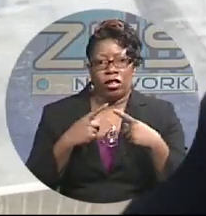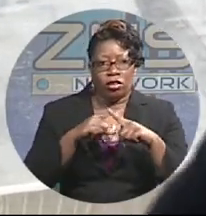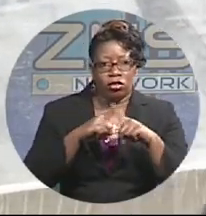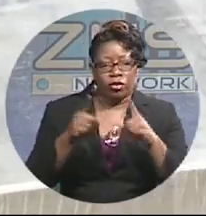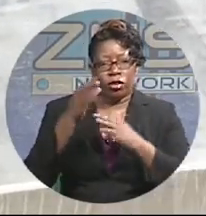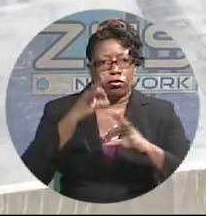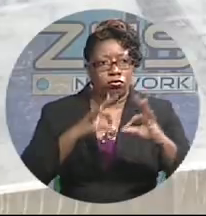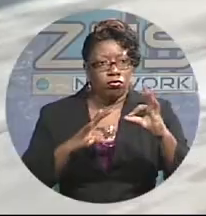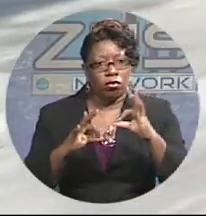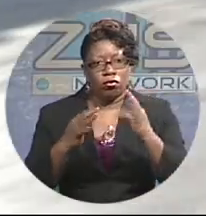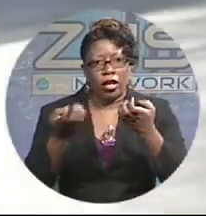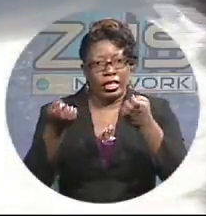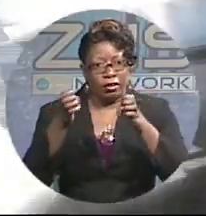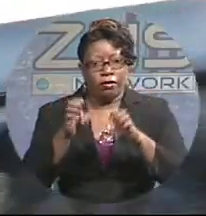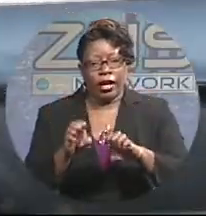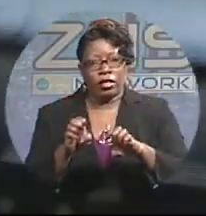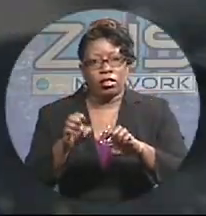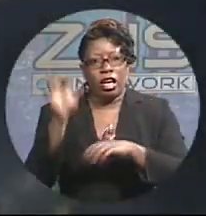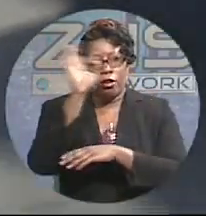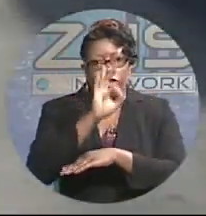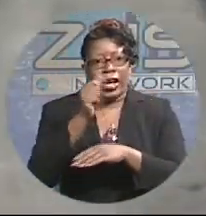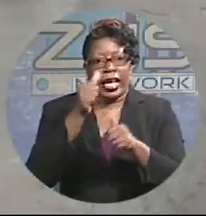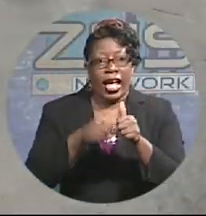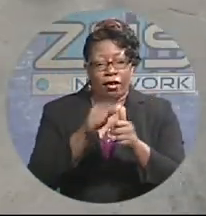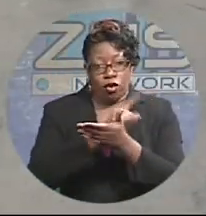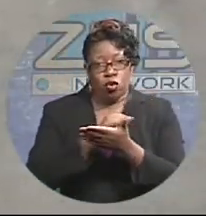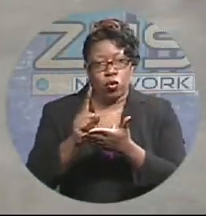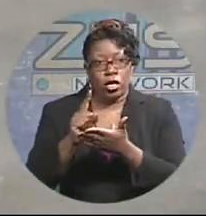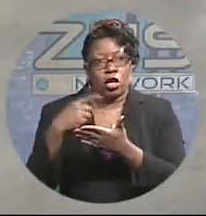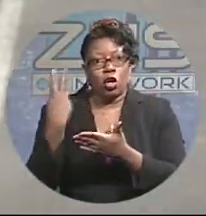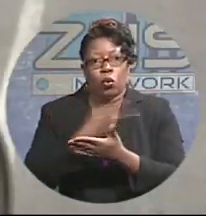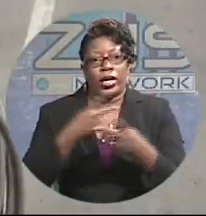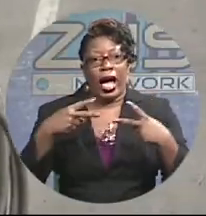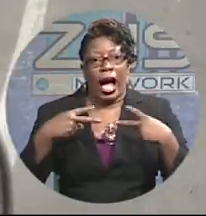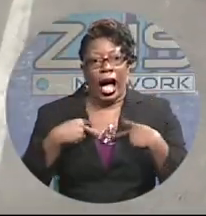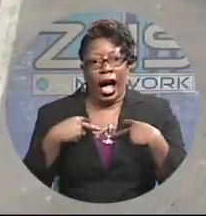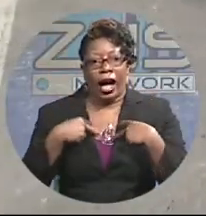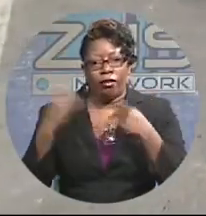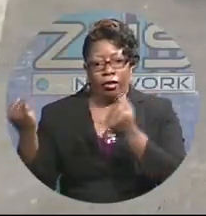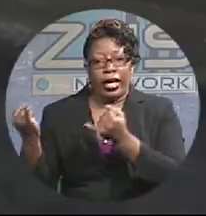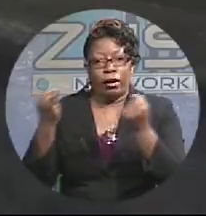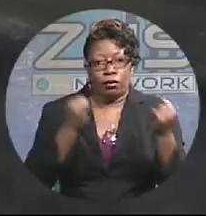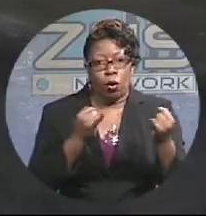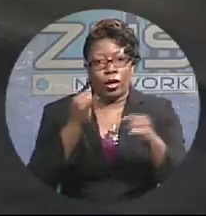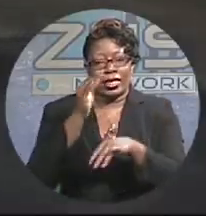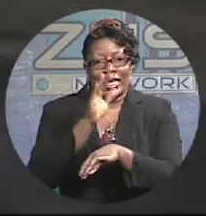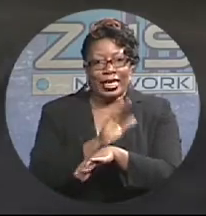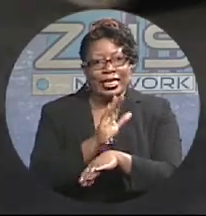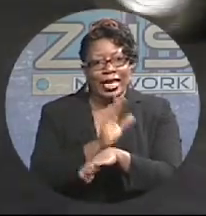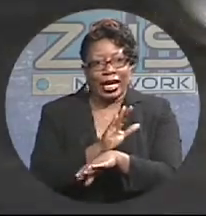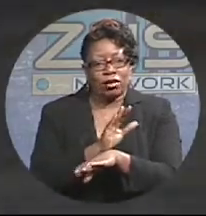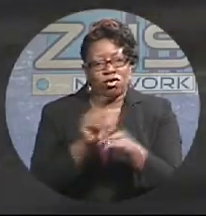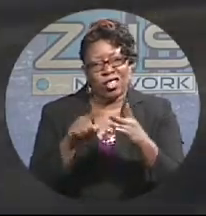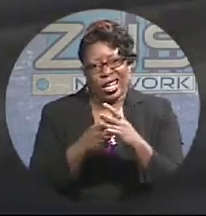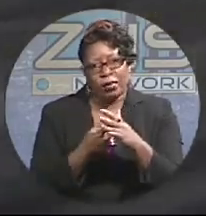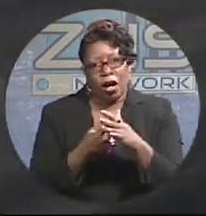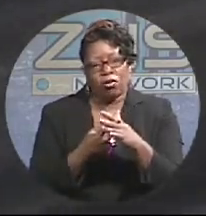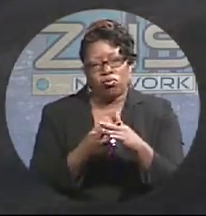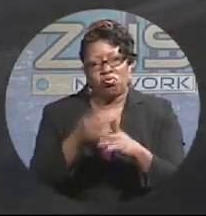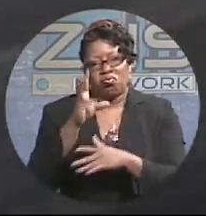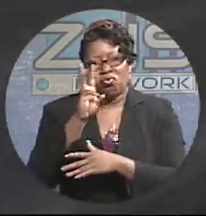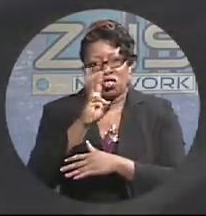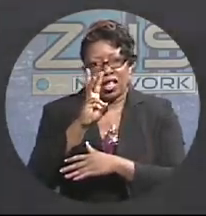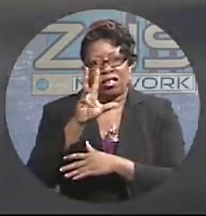and several different events. Fridays every week, we have what is called import nights, usually starting from like 6:30, 7